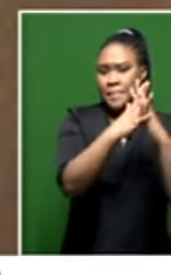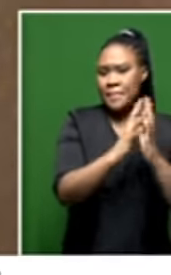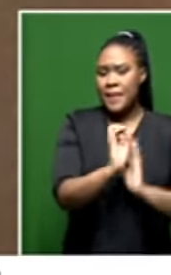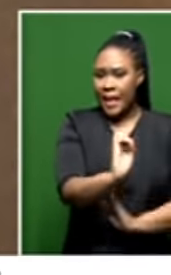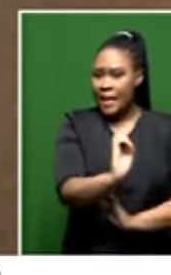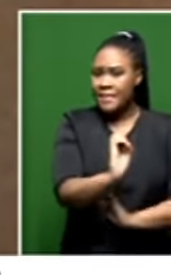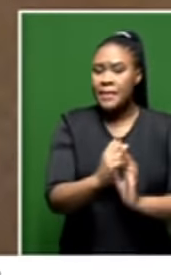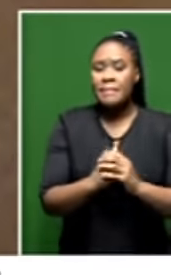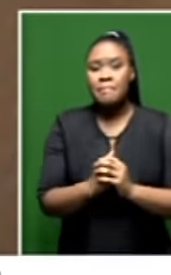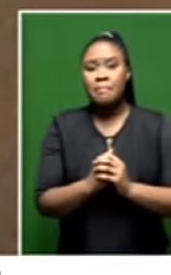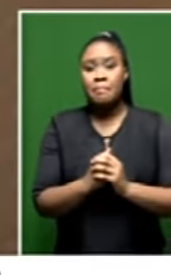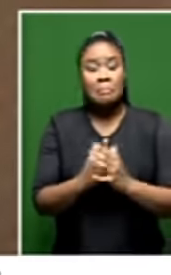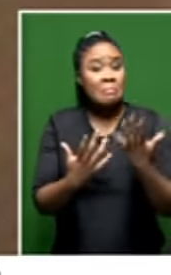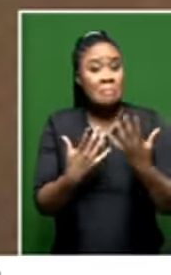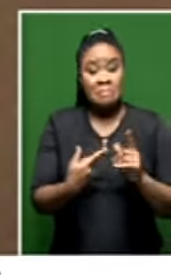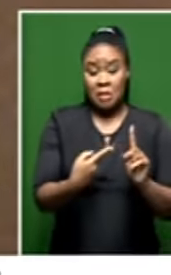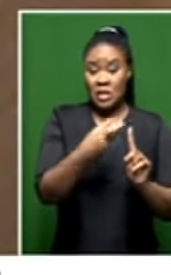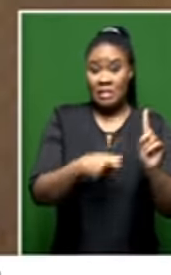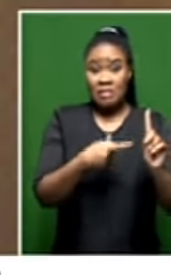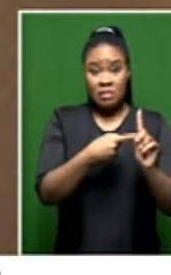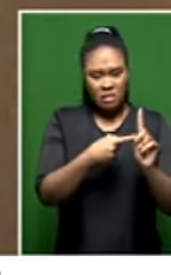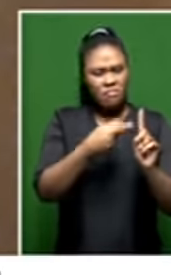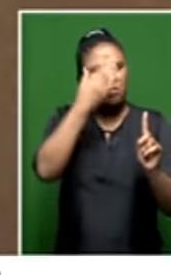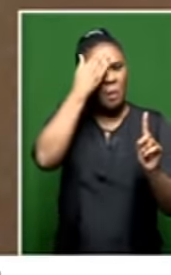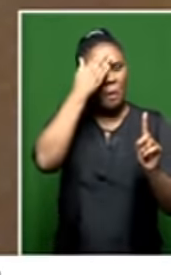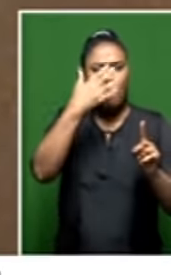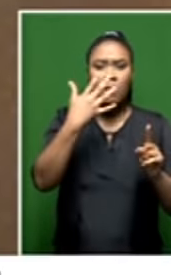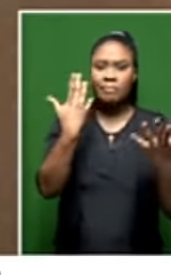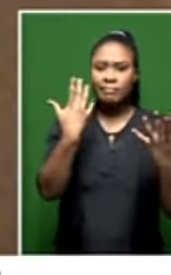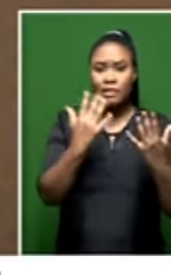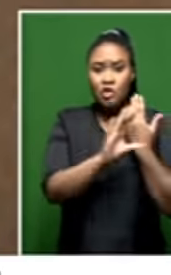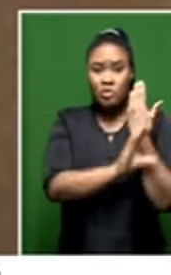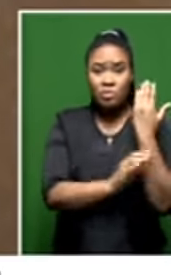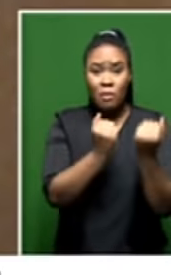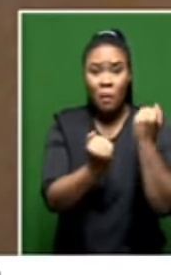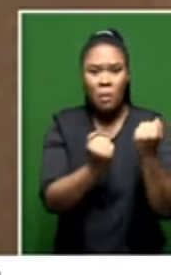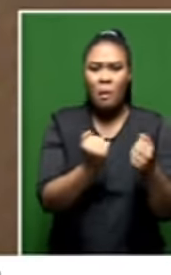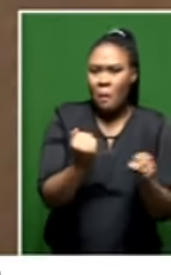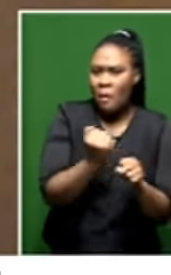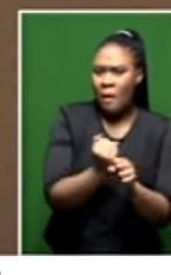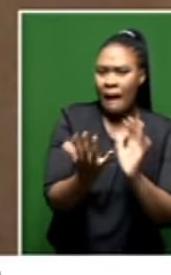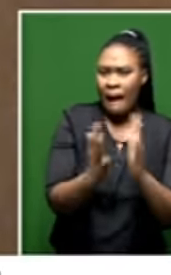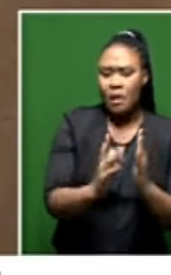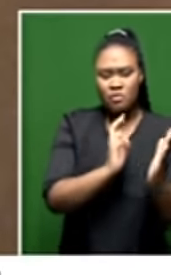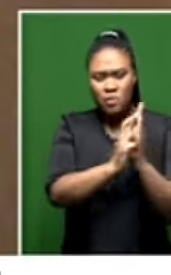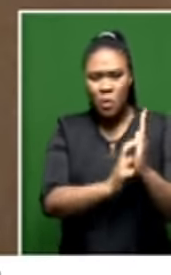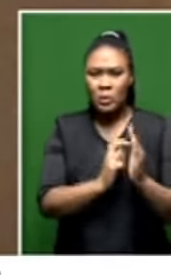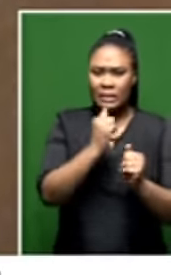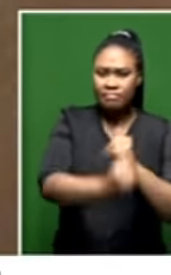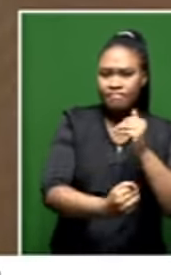And if you have someone who's familiar with the internal systems, who's familiar with the people, and who's able to